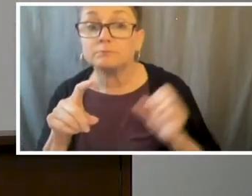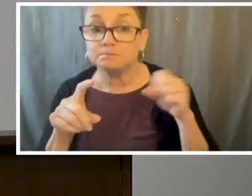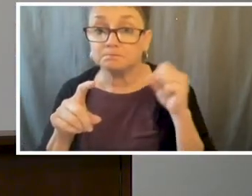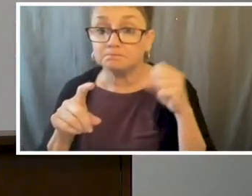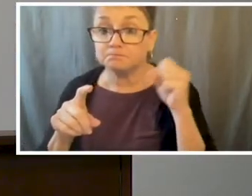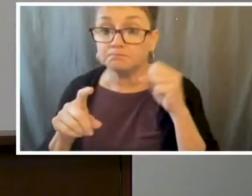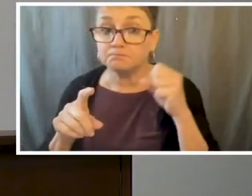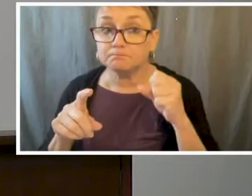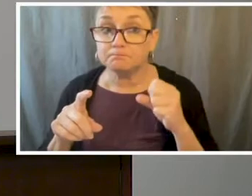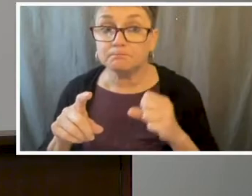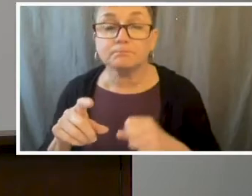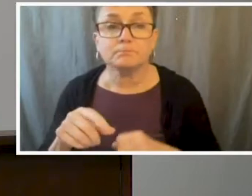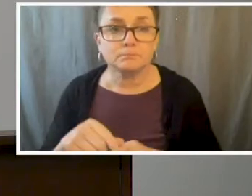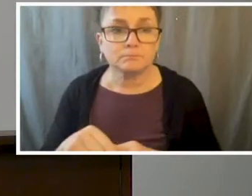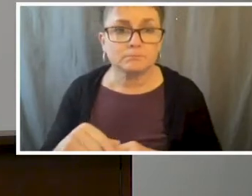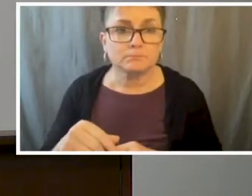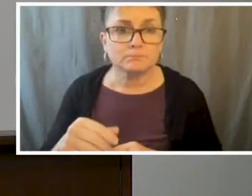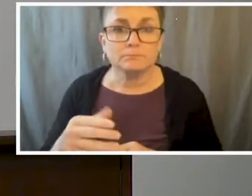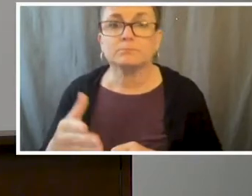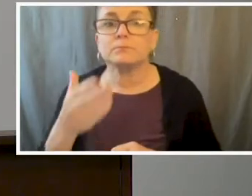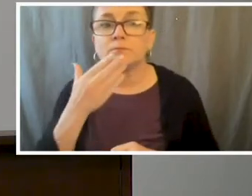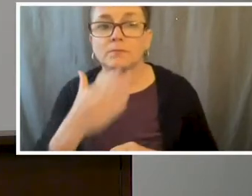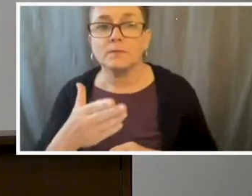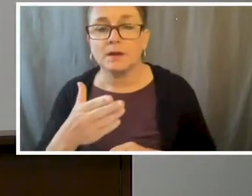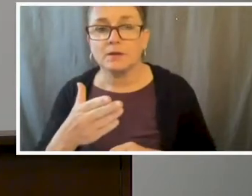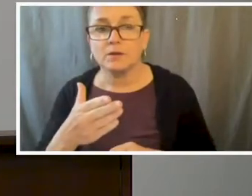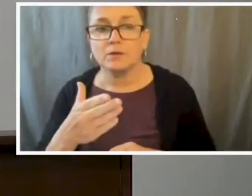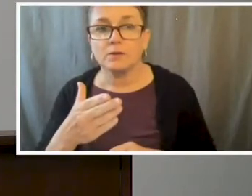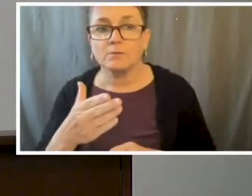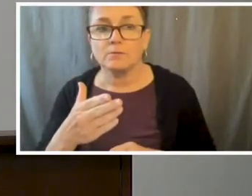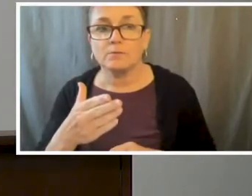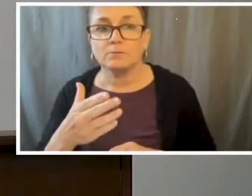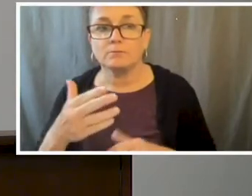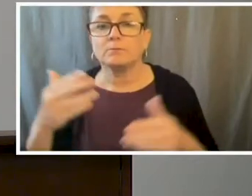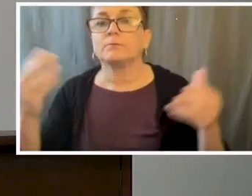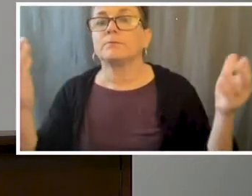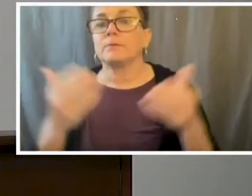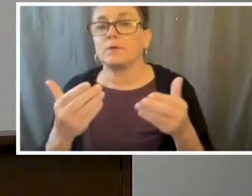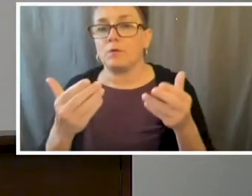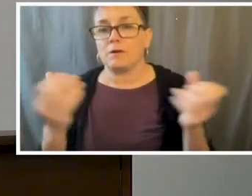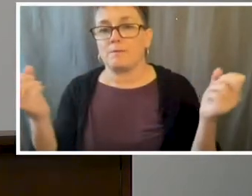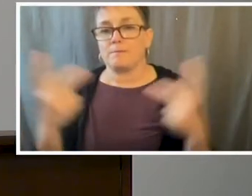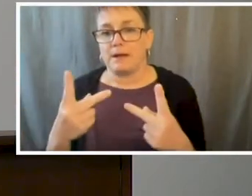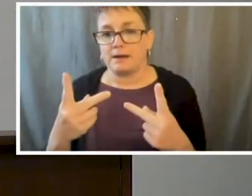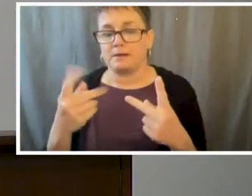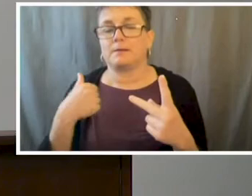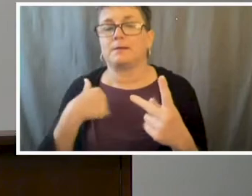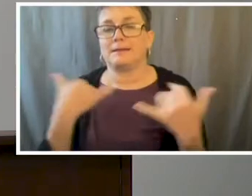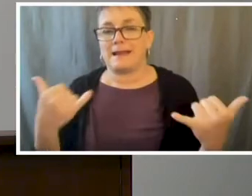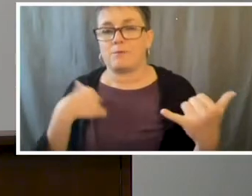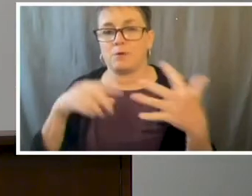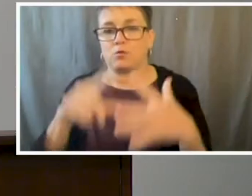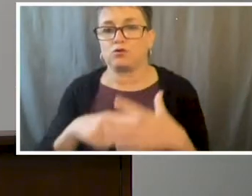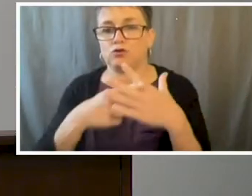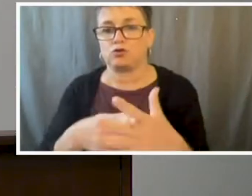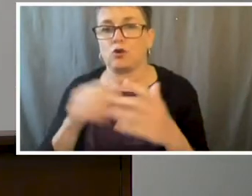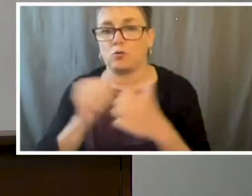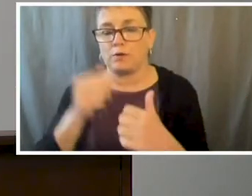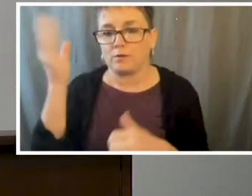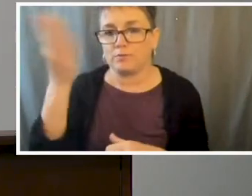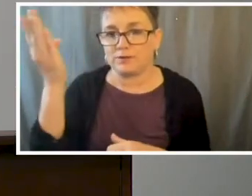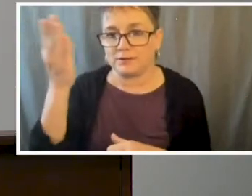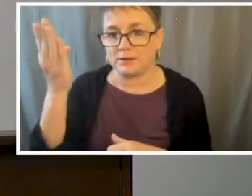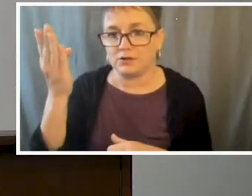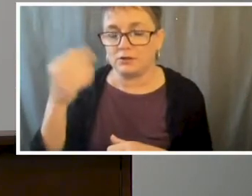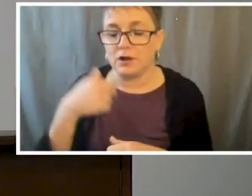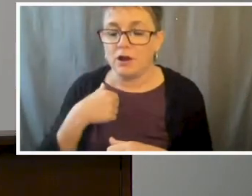Thank you very much and welcome back. We'll now begin with our presentations. We have brief presentations on